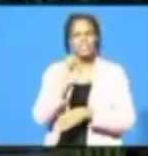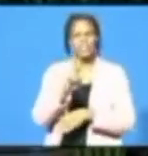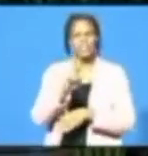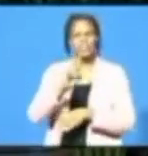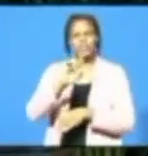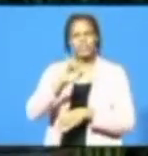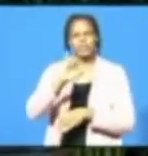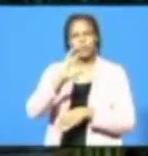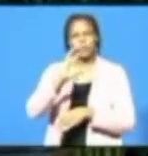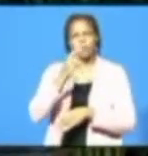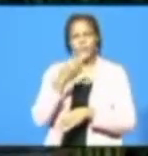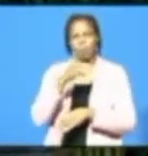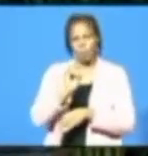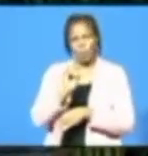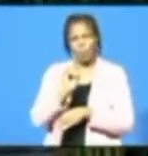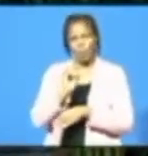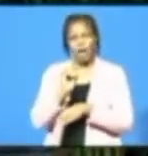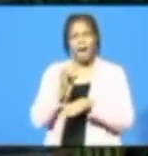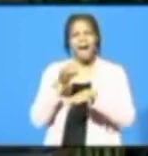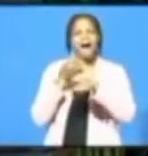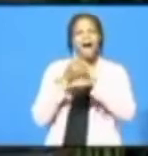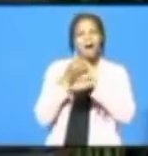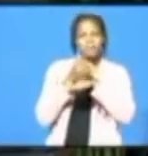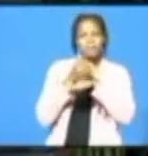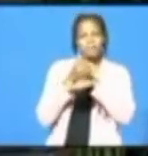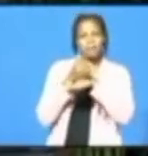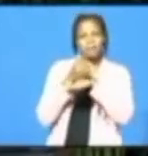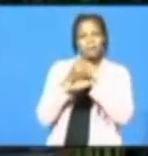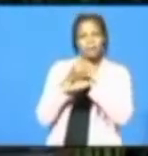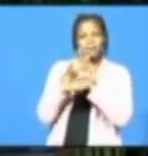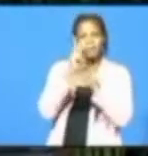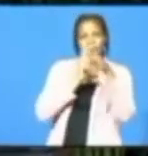ascension of the prophet Elijah,